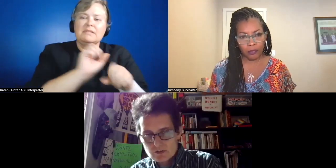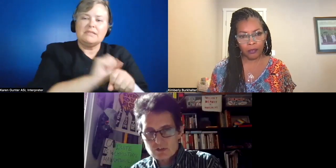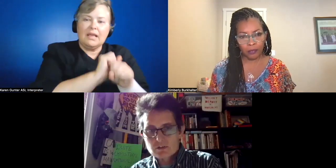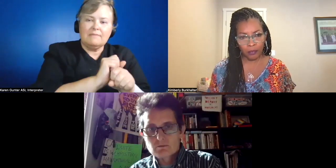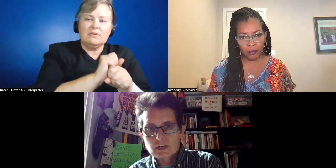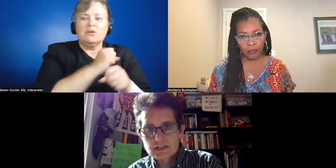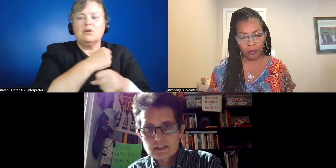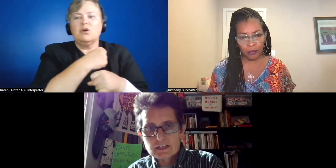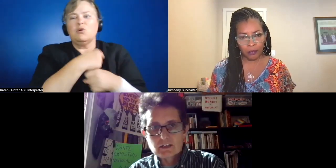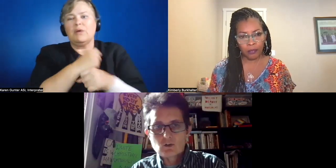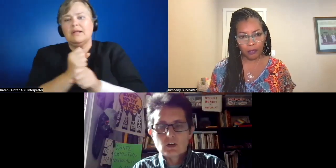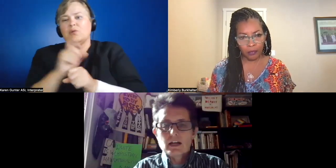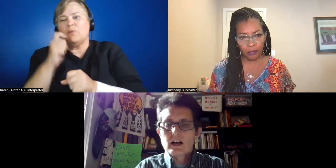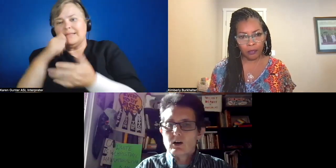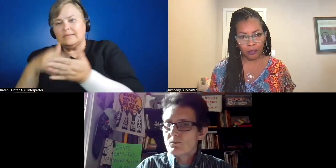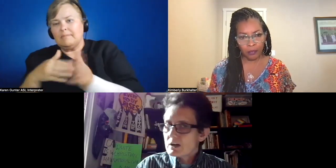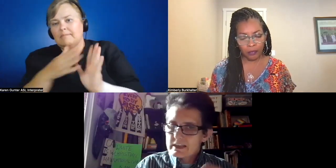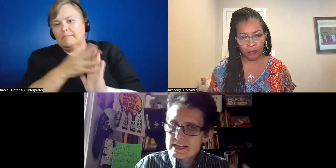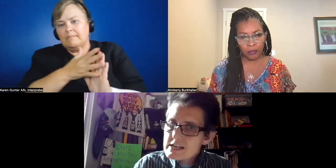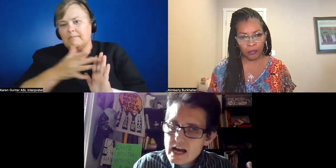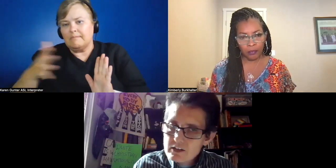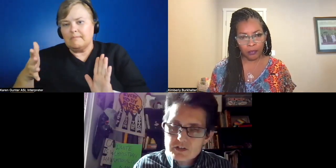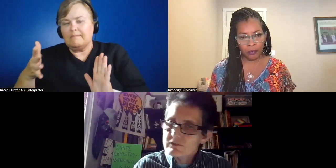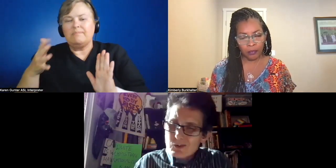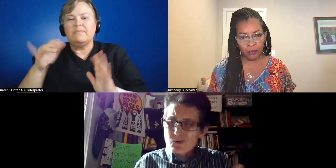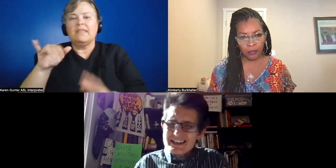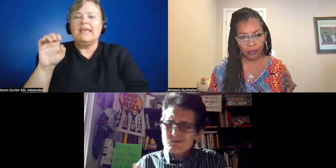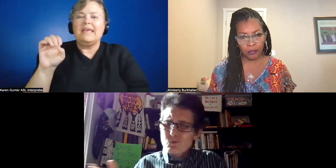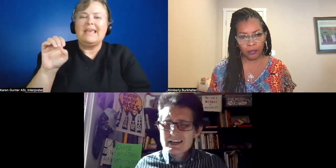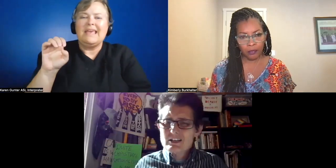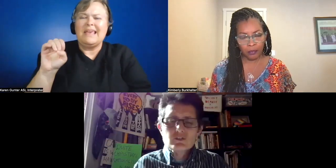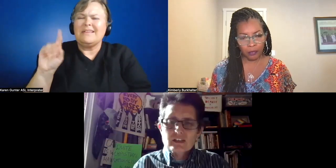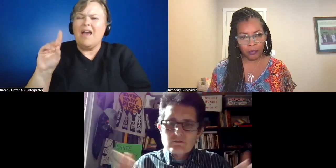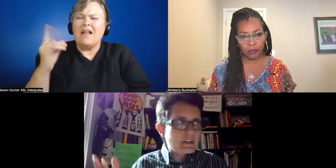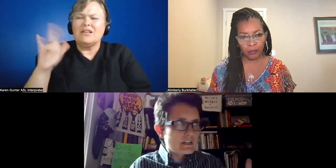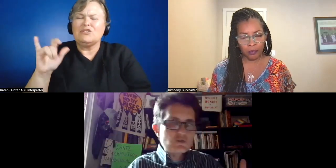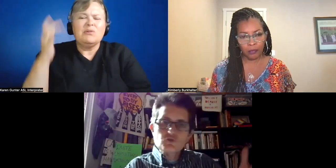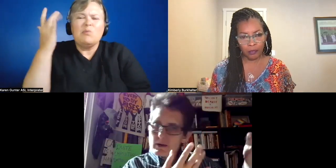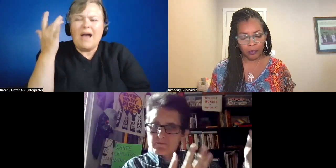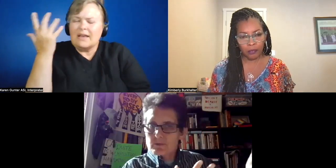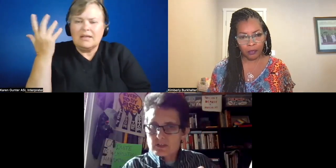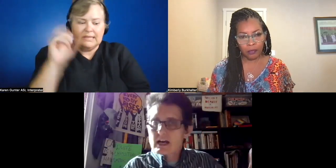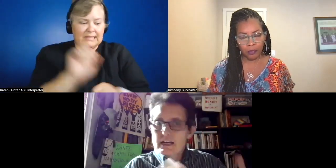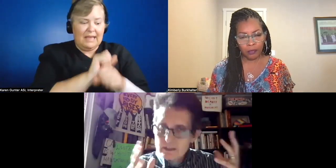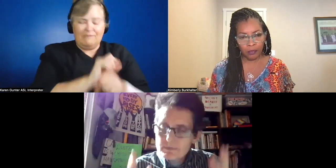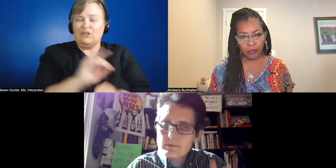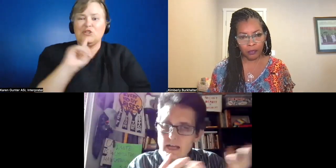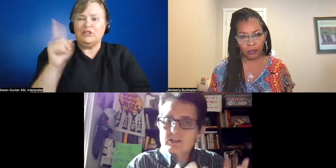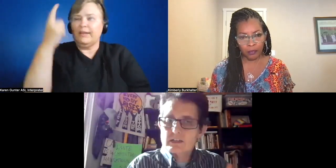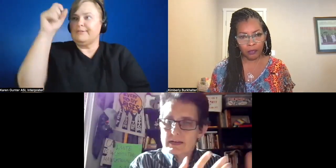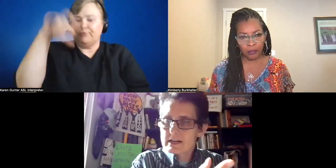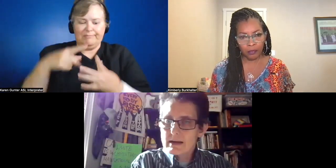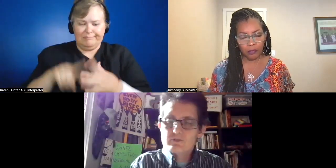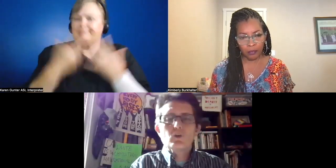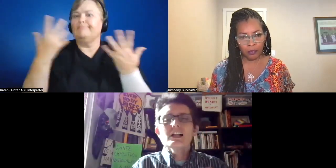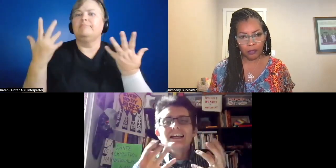creating racism, right? You know, the etiology of like why you know, slavery didn't drop from the sky. You know, people